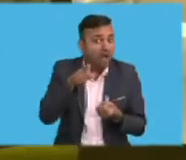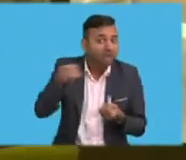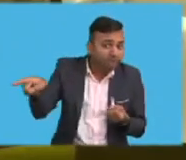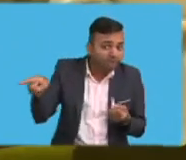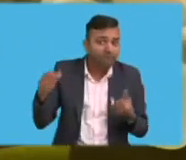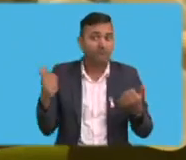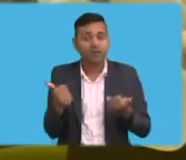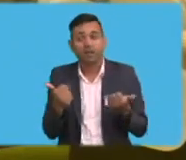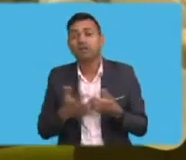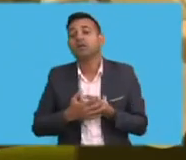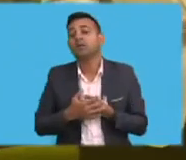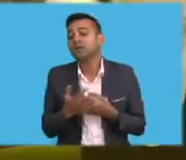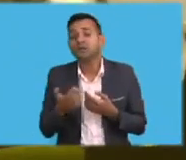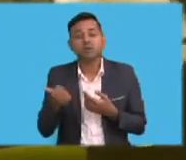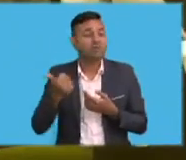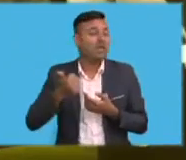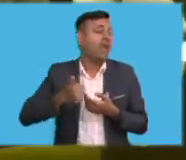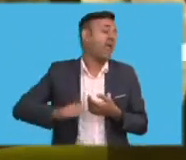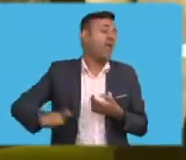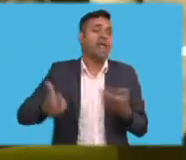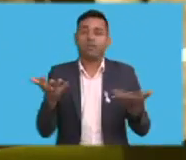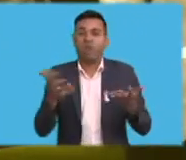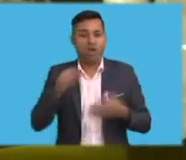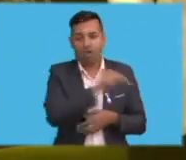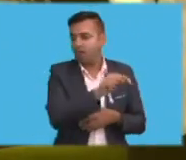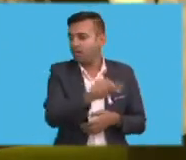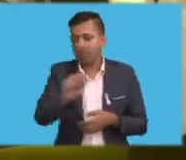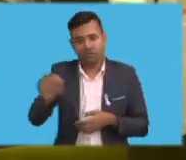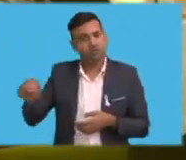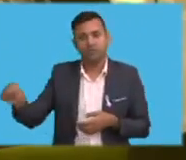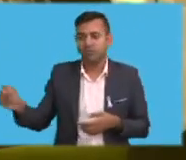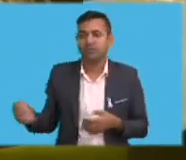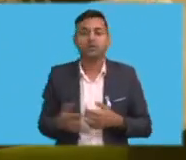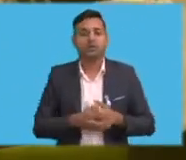Garage, or any place where there's overgrown grasses.